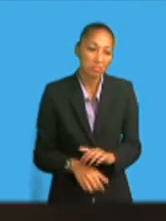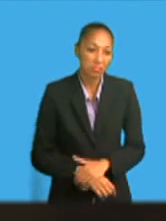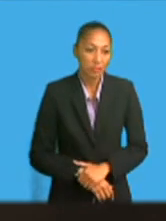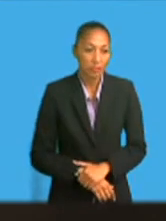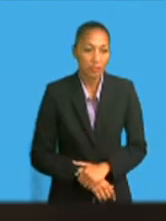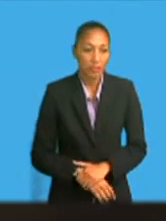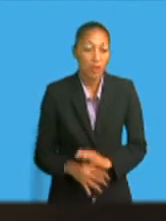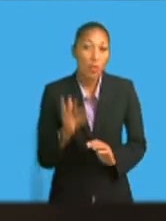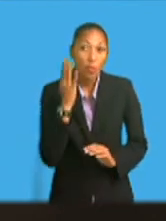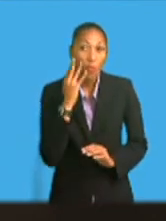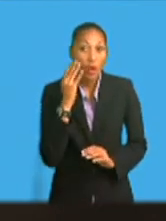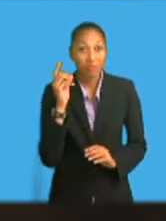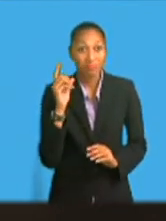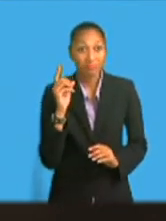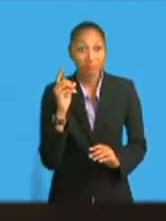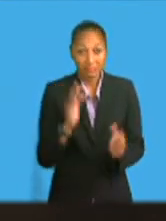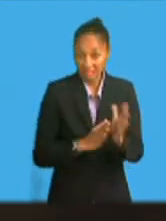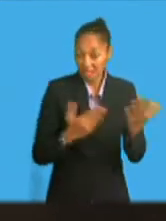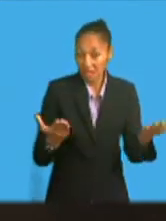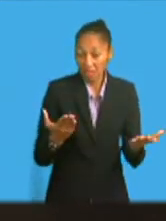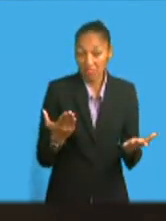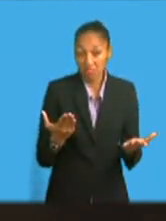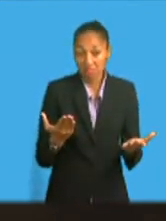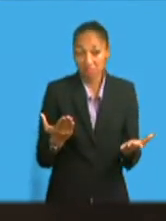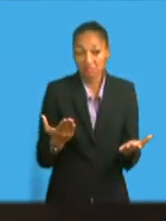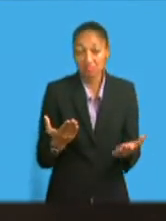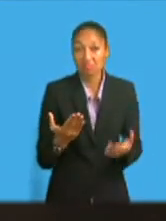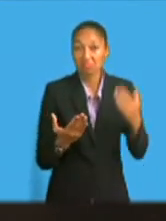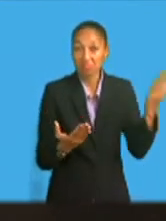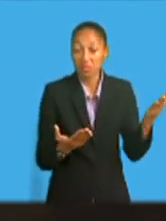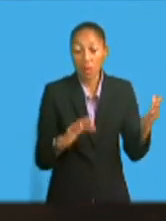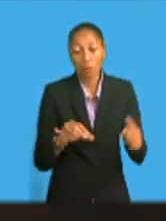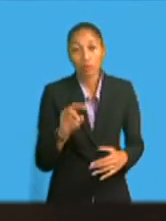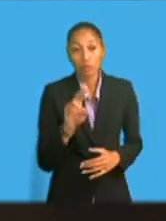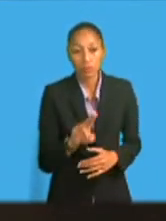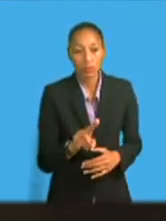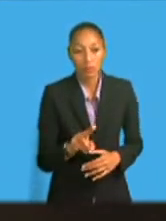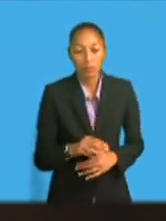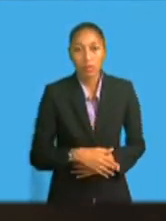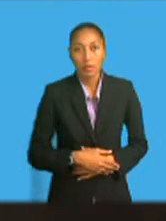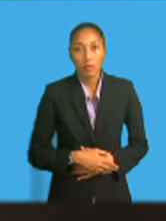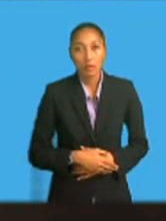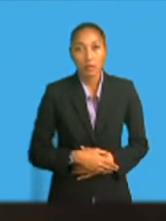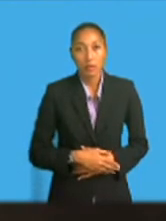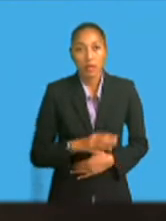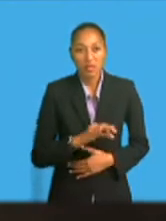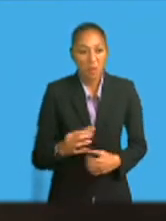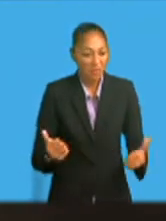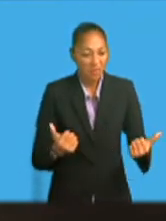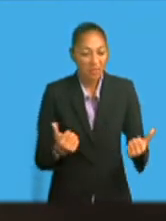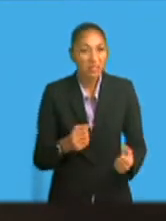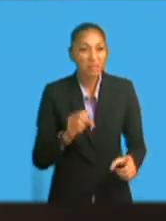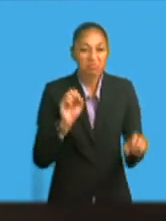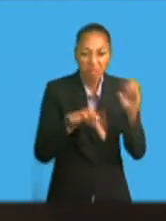And when one is at this stage, he or she should not fire blindly.